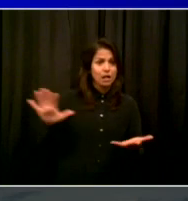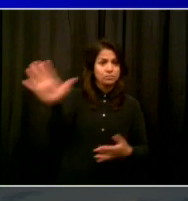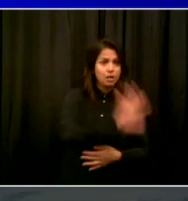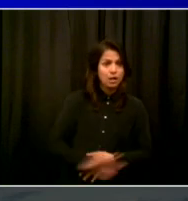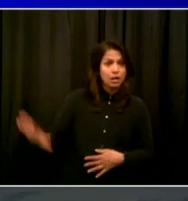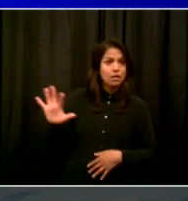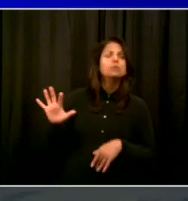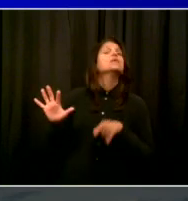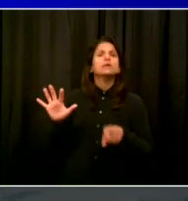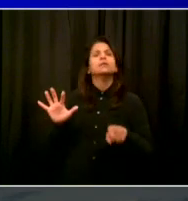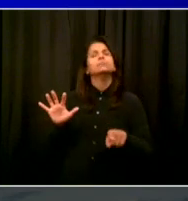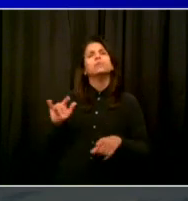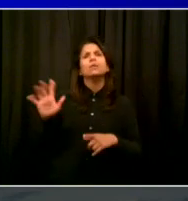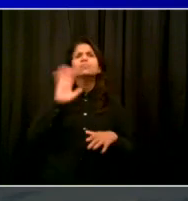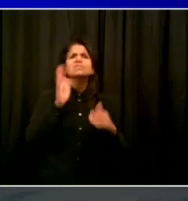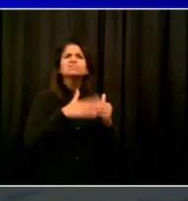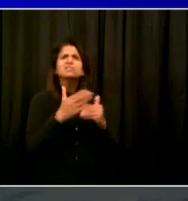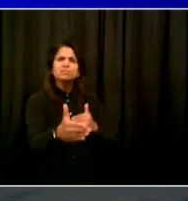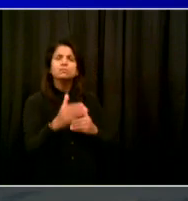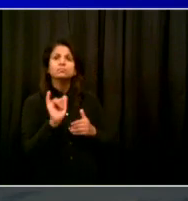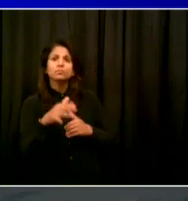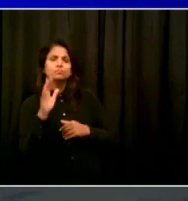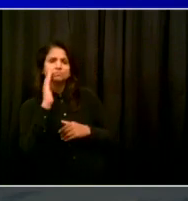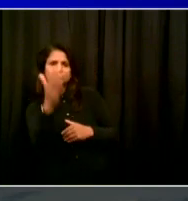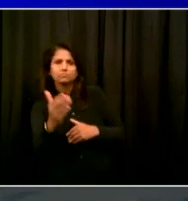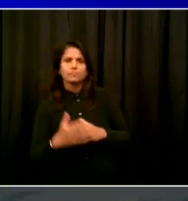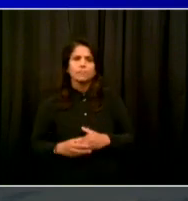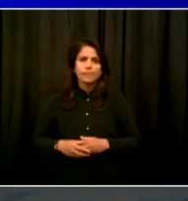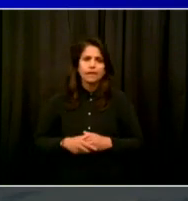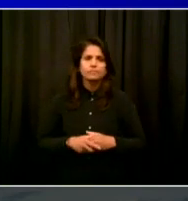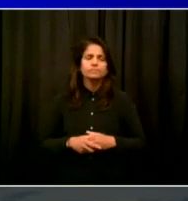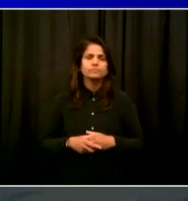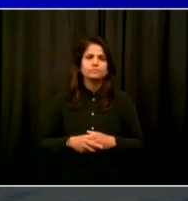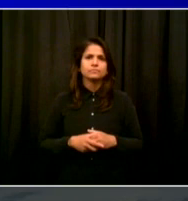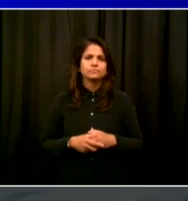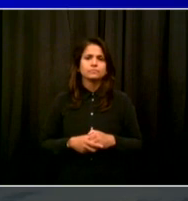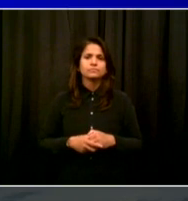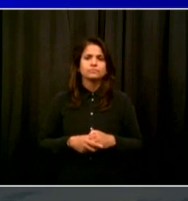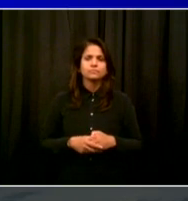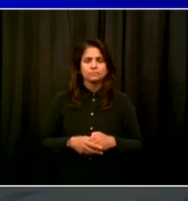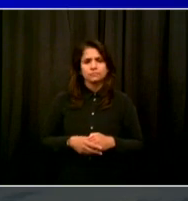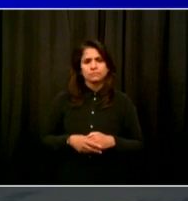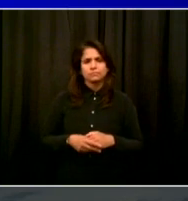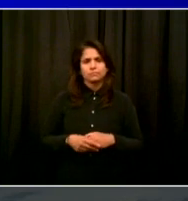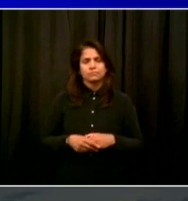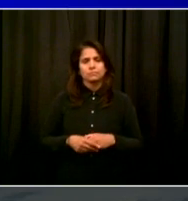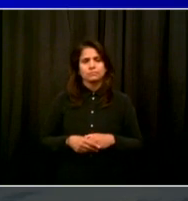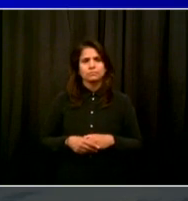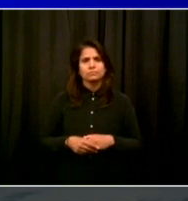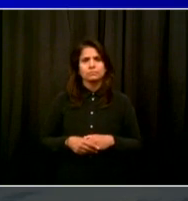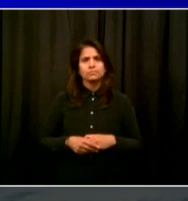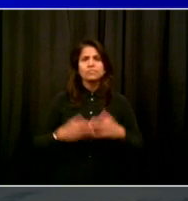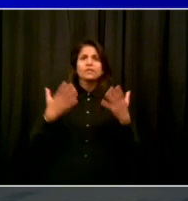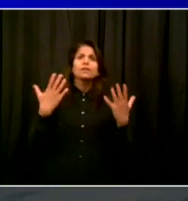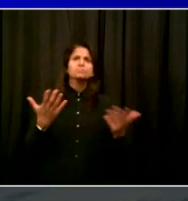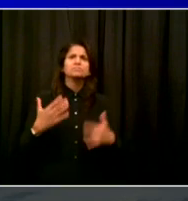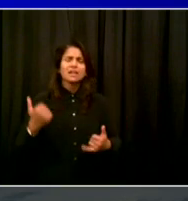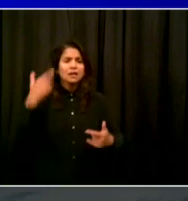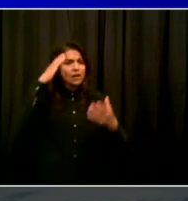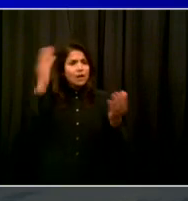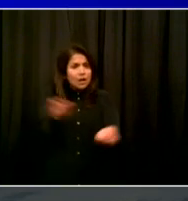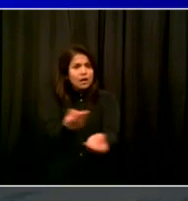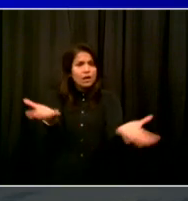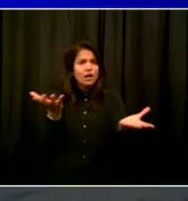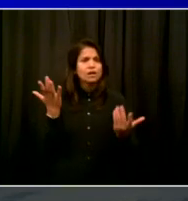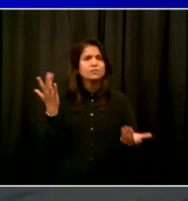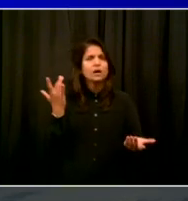nyc.gov/health/coronavirus. The whole idea here is to take this information, turn it into power. Take this information and fight back with it. Use